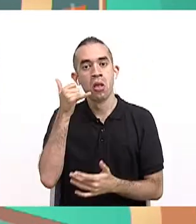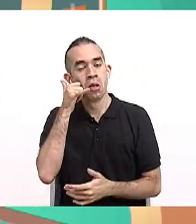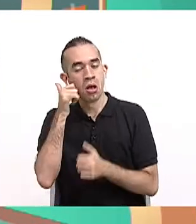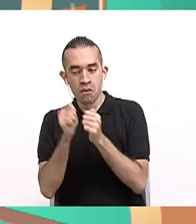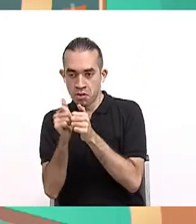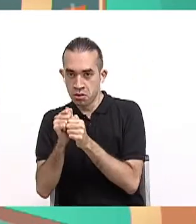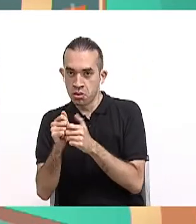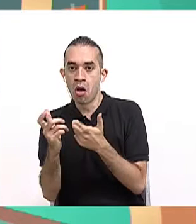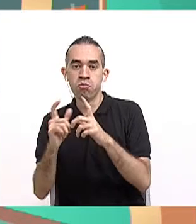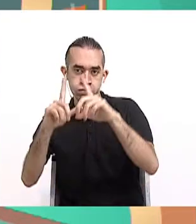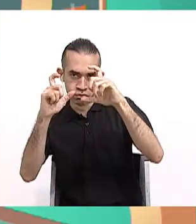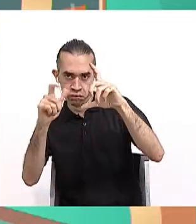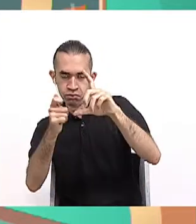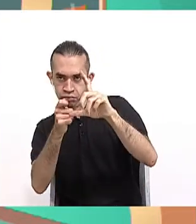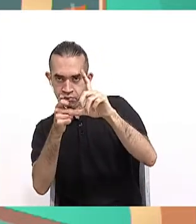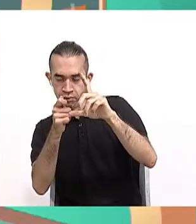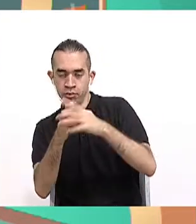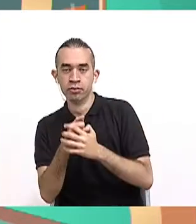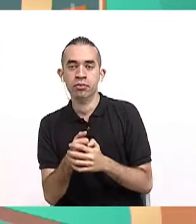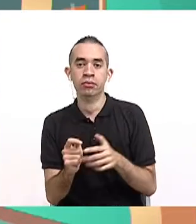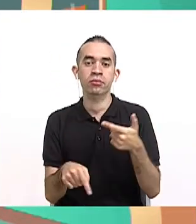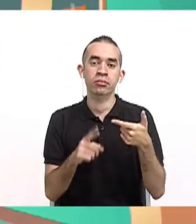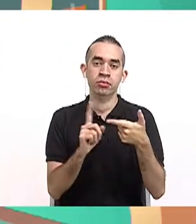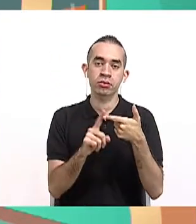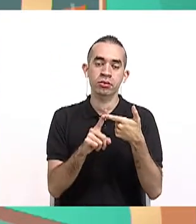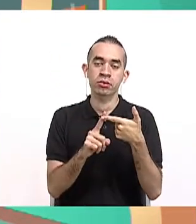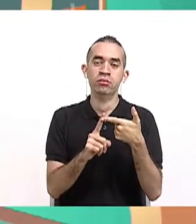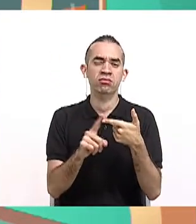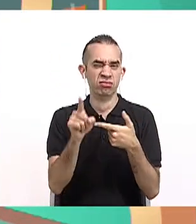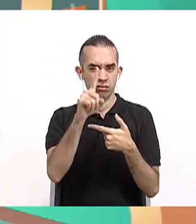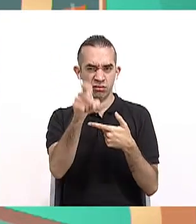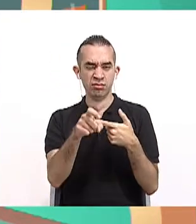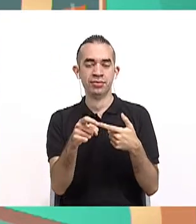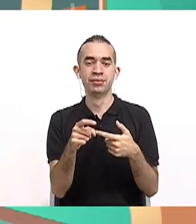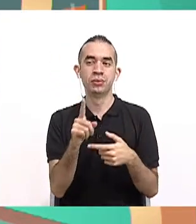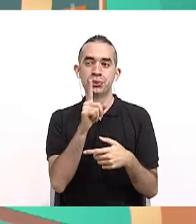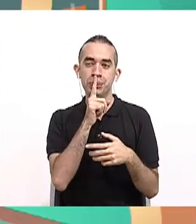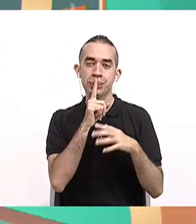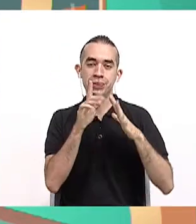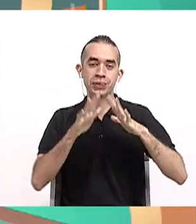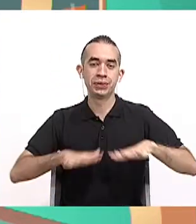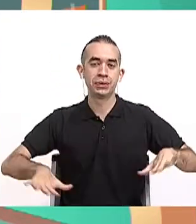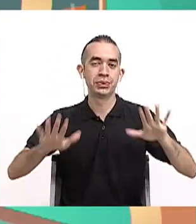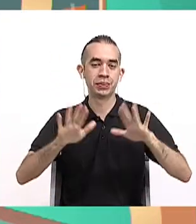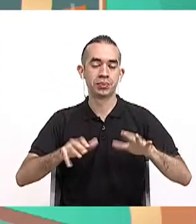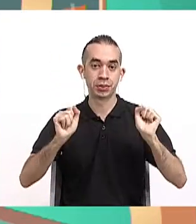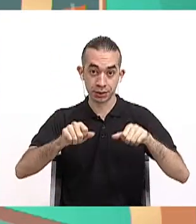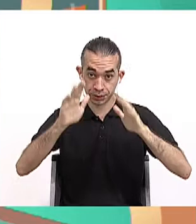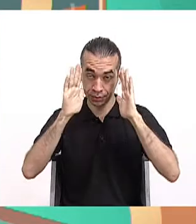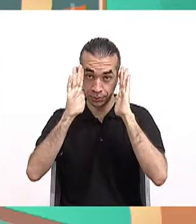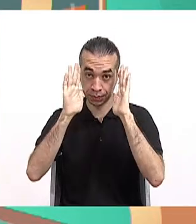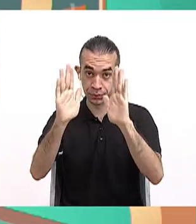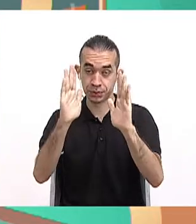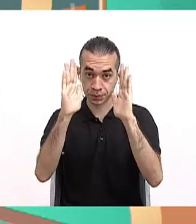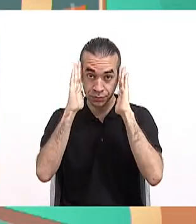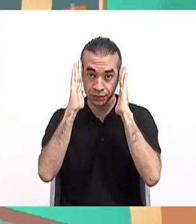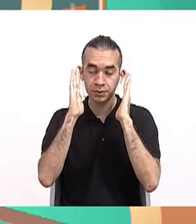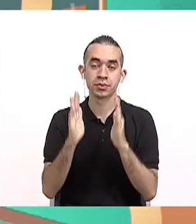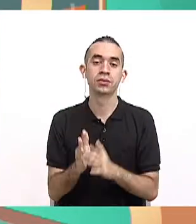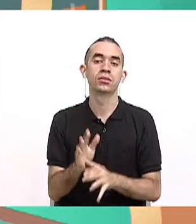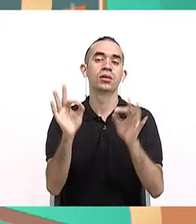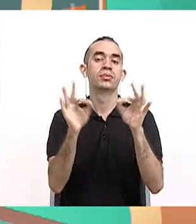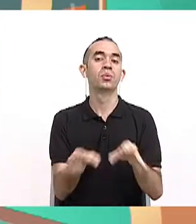take pictures? Second question, are you in a quiet place where you can focus? That is